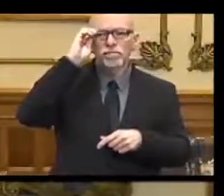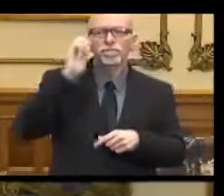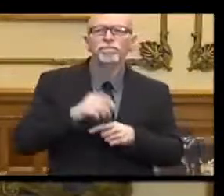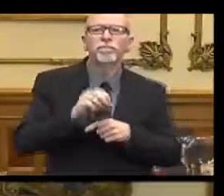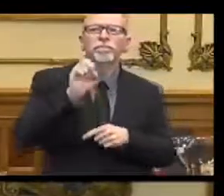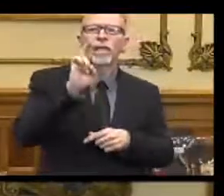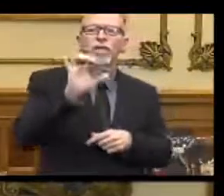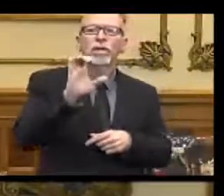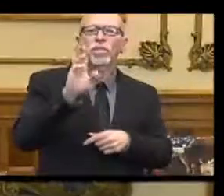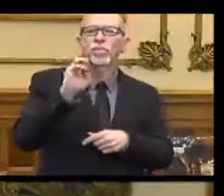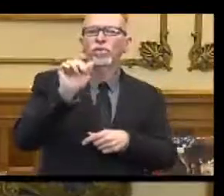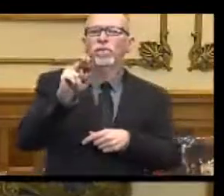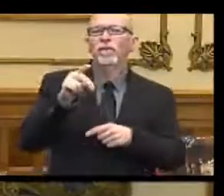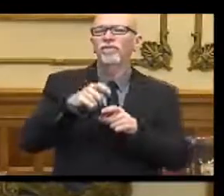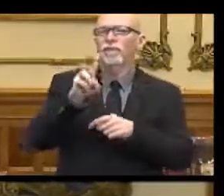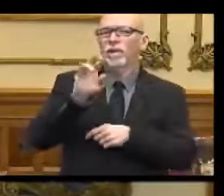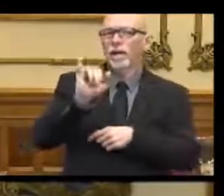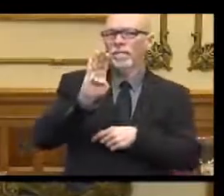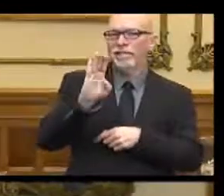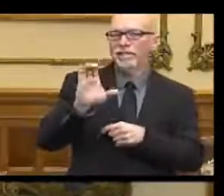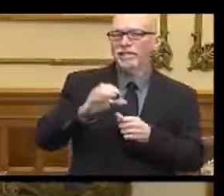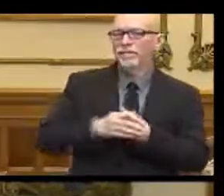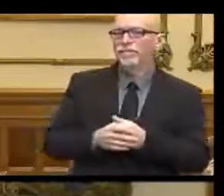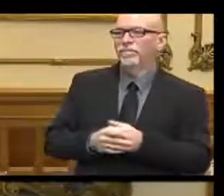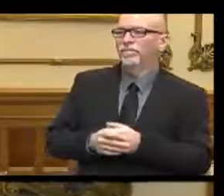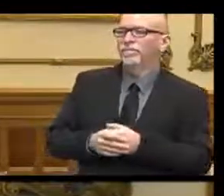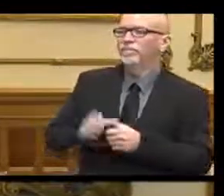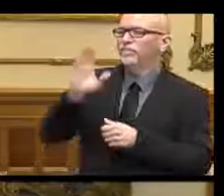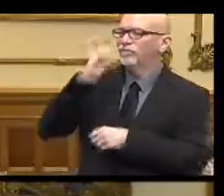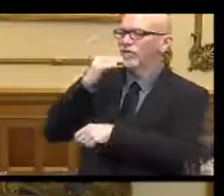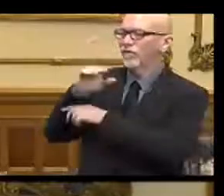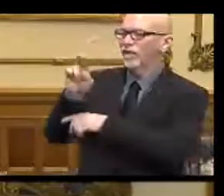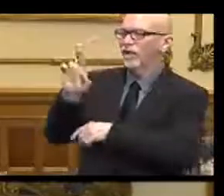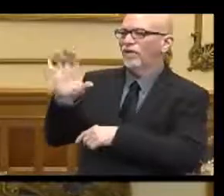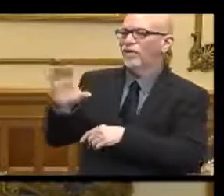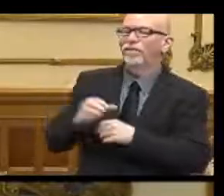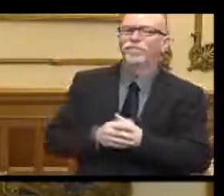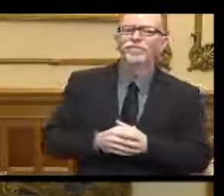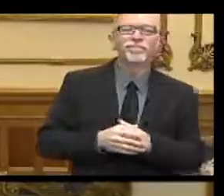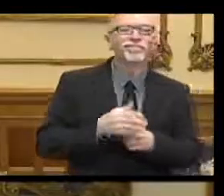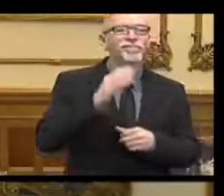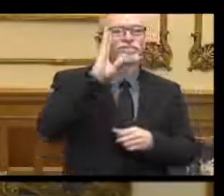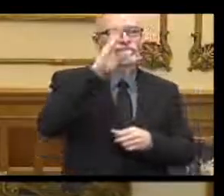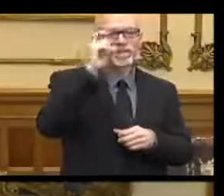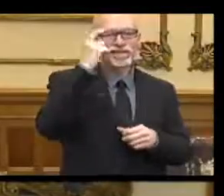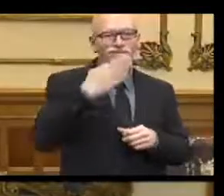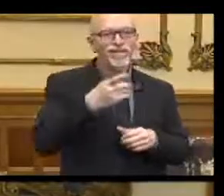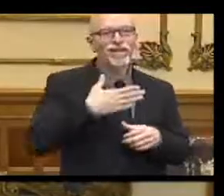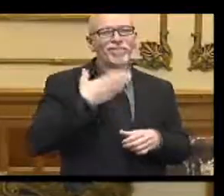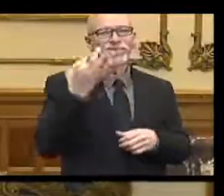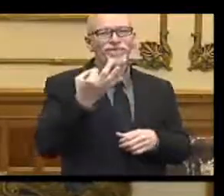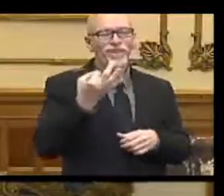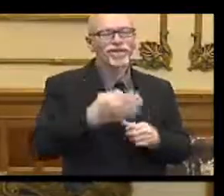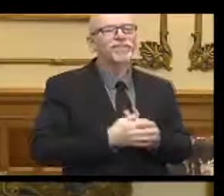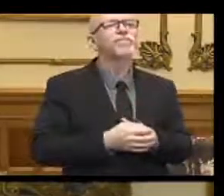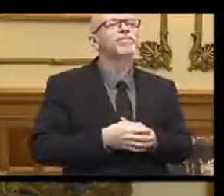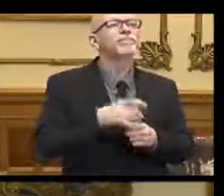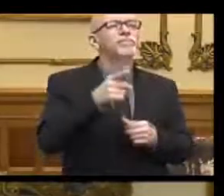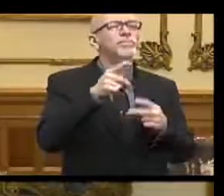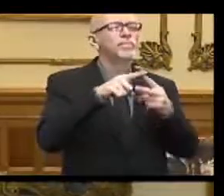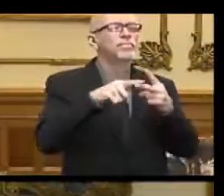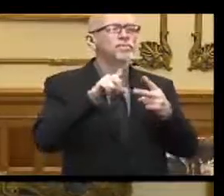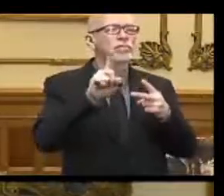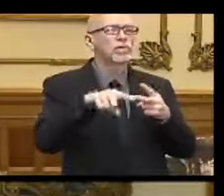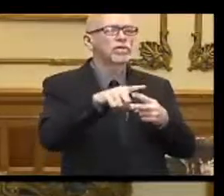Eric Berman, WIBC. Good afternoon, Eric. Good afternoon, Governor. Happy Friday. A couple of